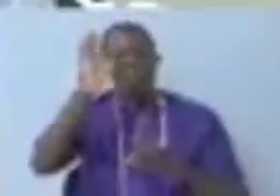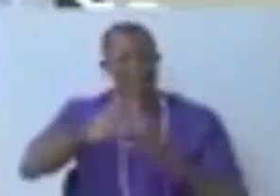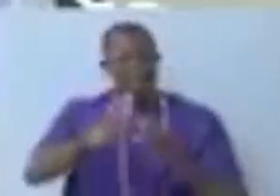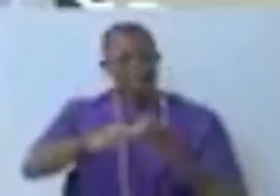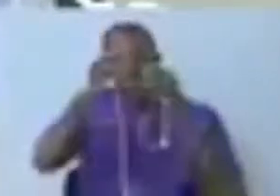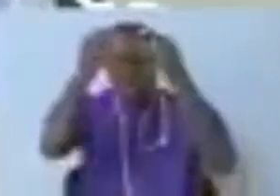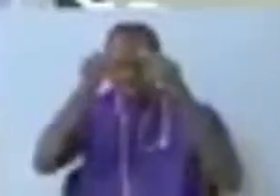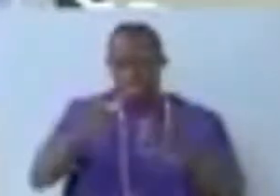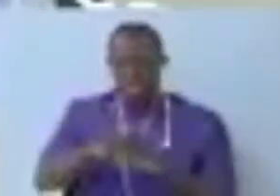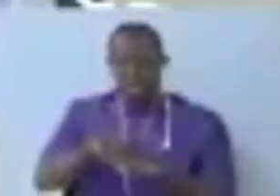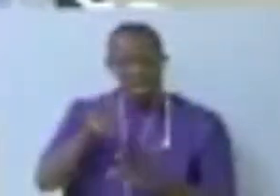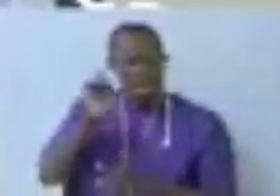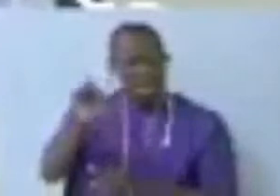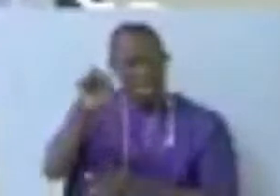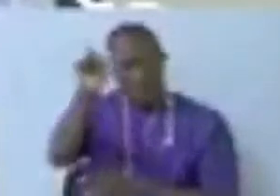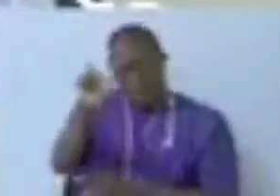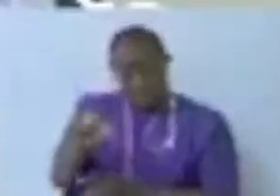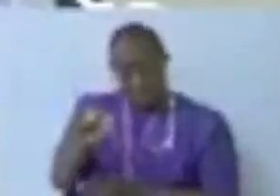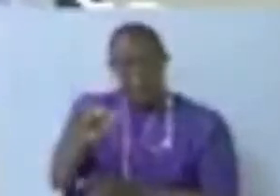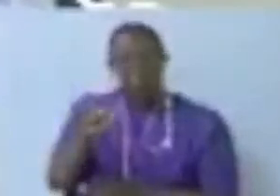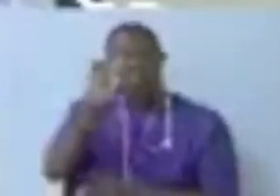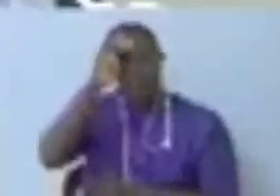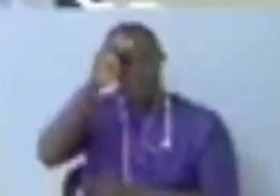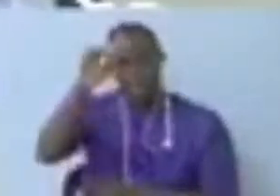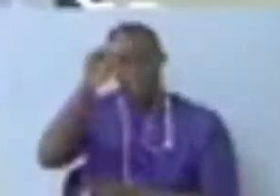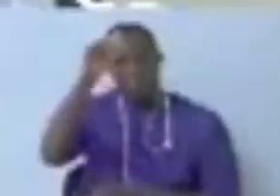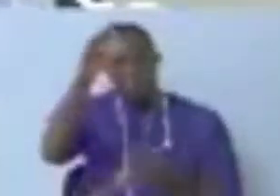was the Minister of Justice.